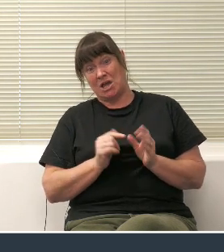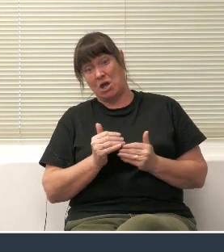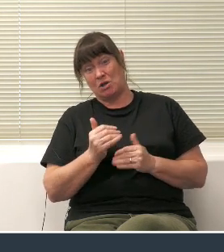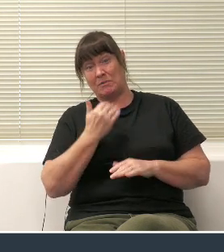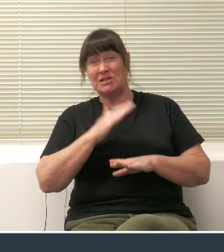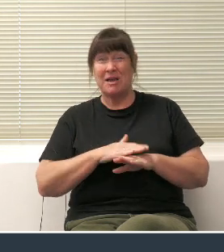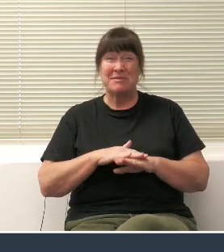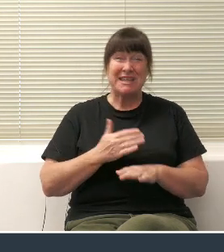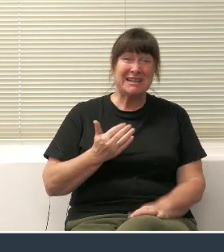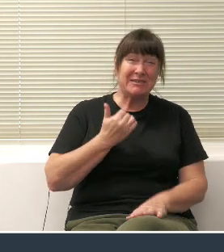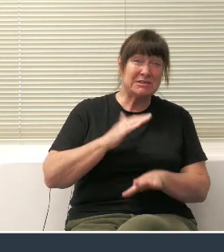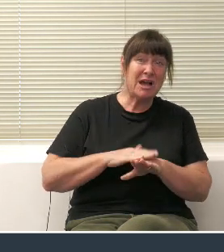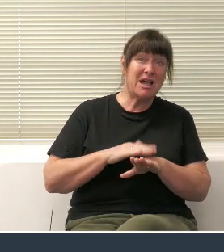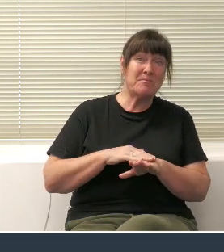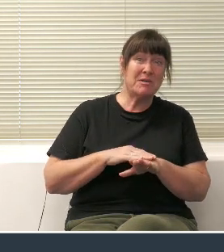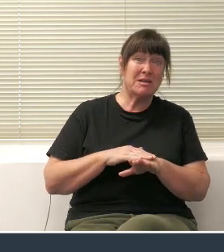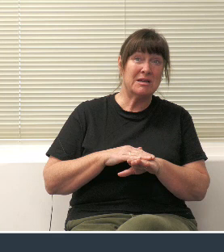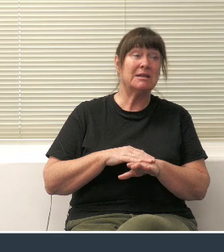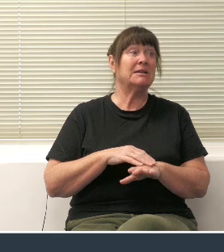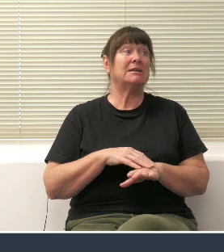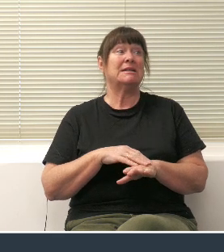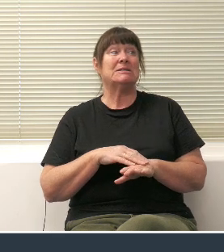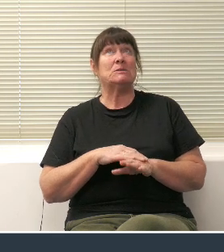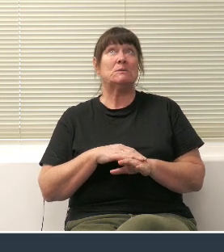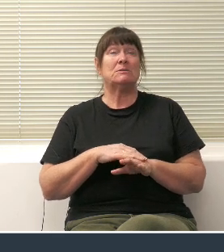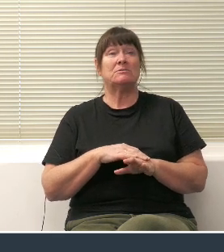ambitious timeline to have fully? Yep, definitely. Yes.